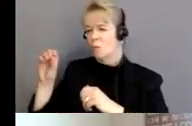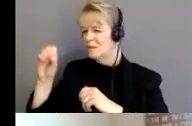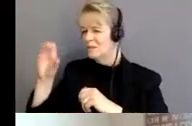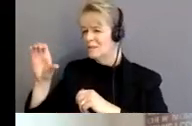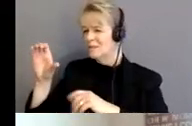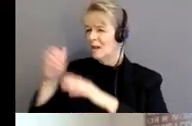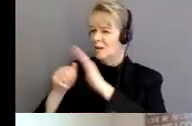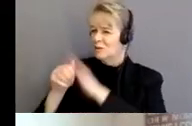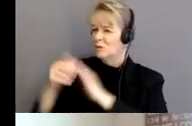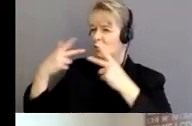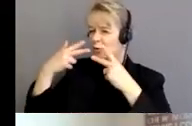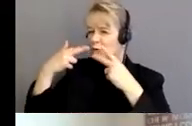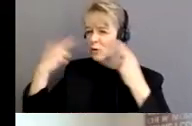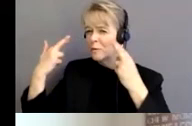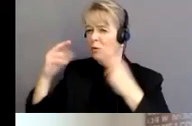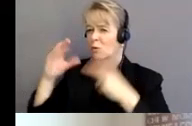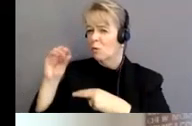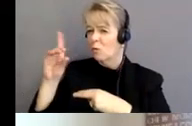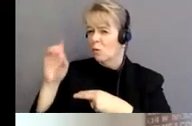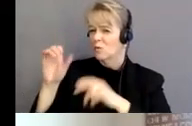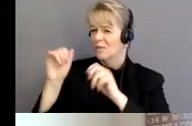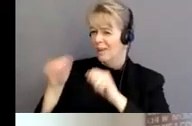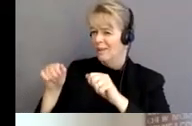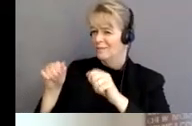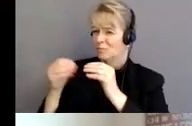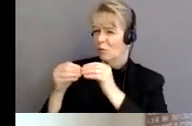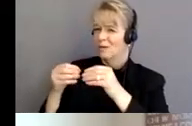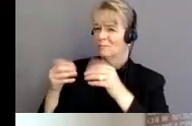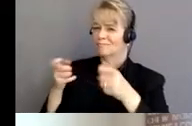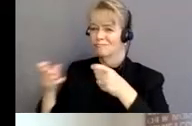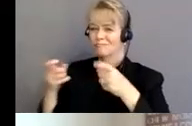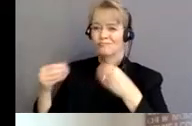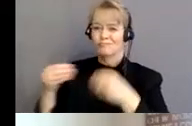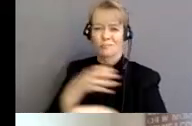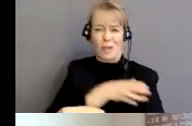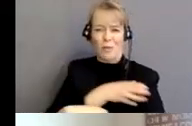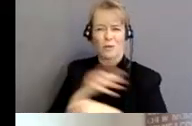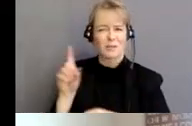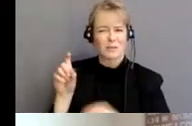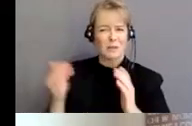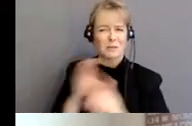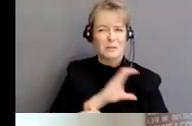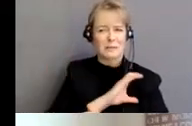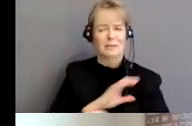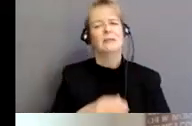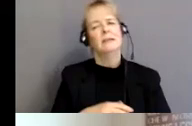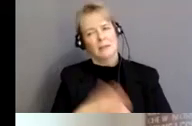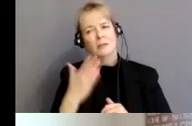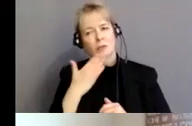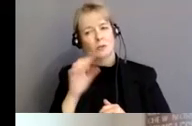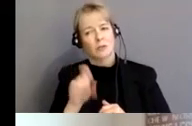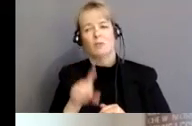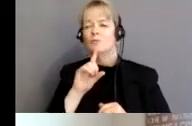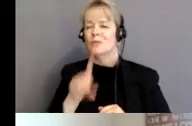code. Yeah, good question. Thanks for that, Denise. It's sort of a multi-layered approach to fraud,